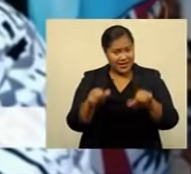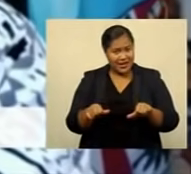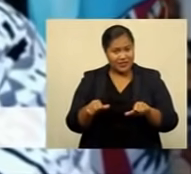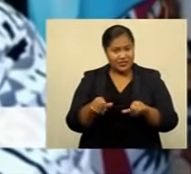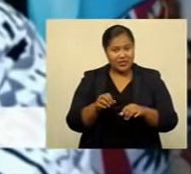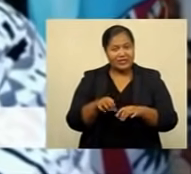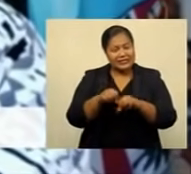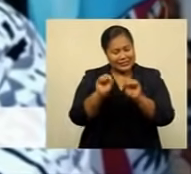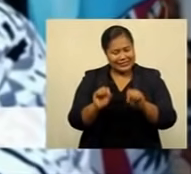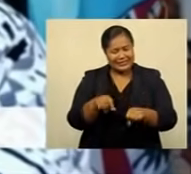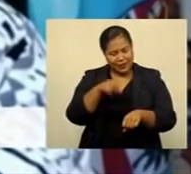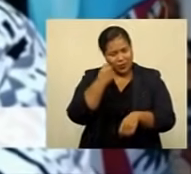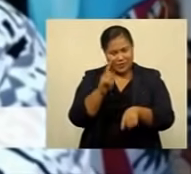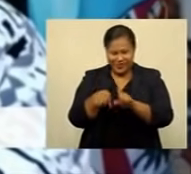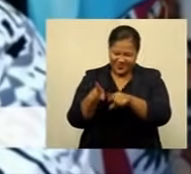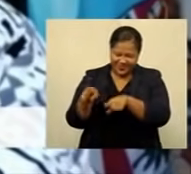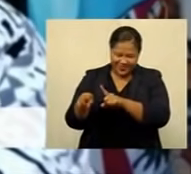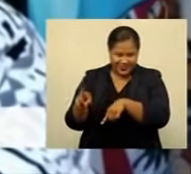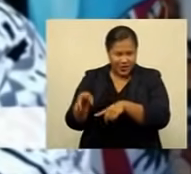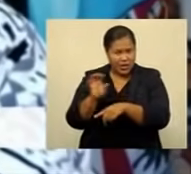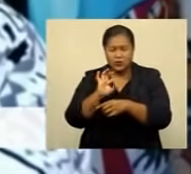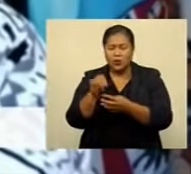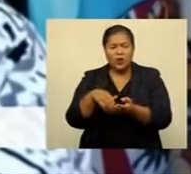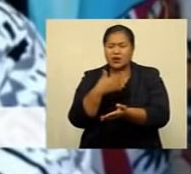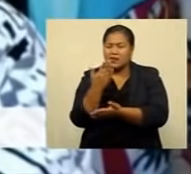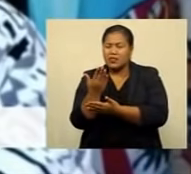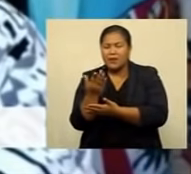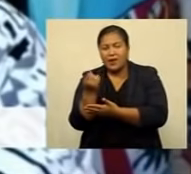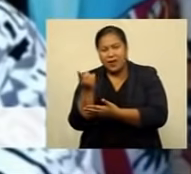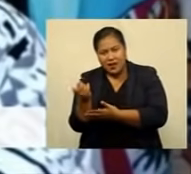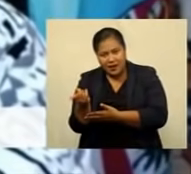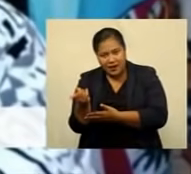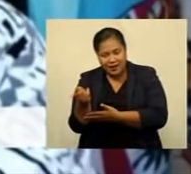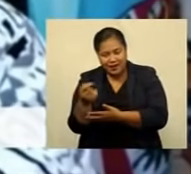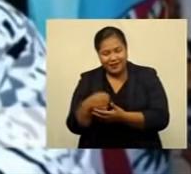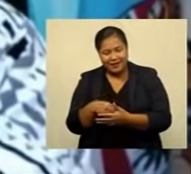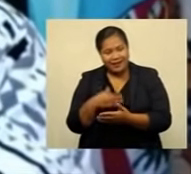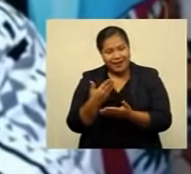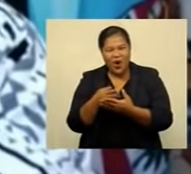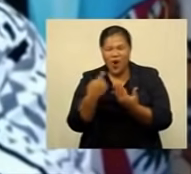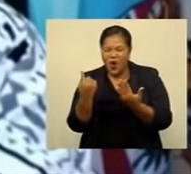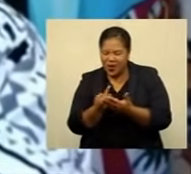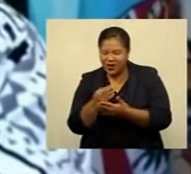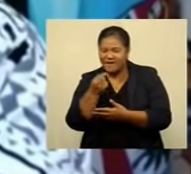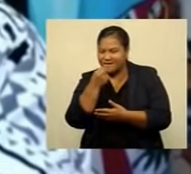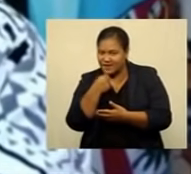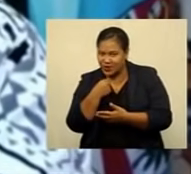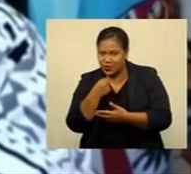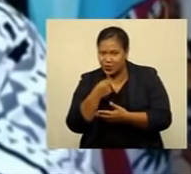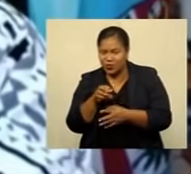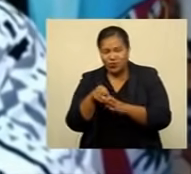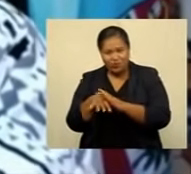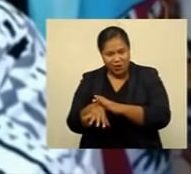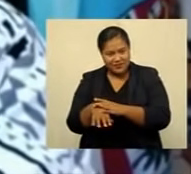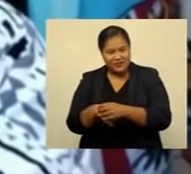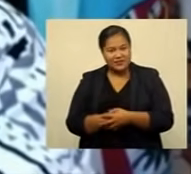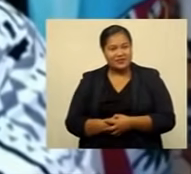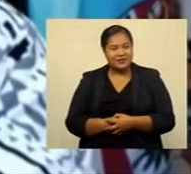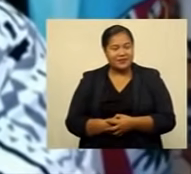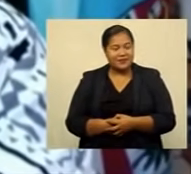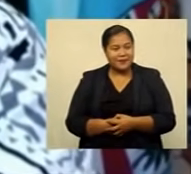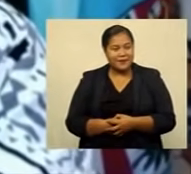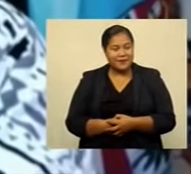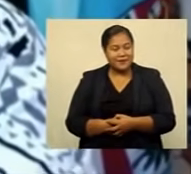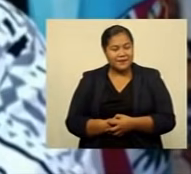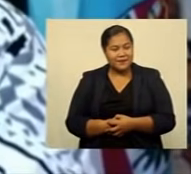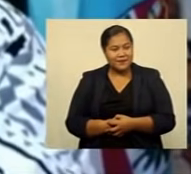that we are not overly dependent on only a few crops. And as